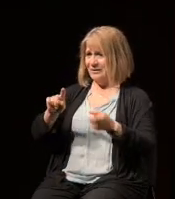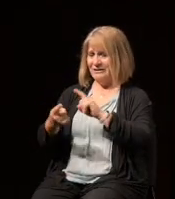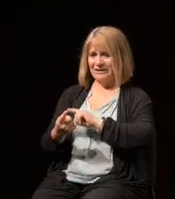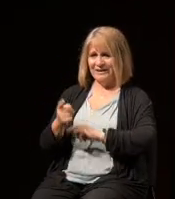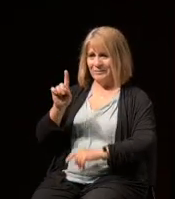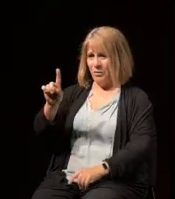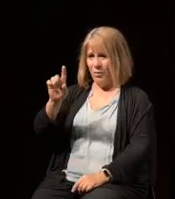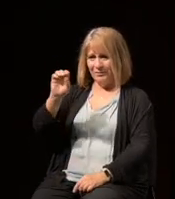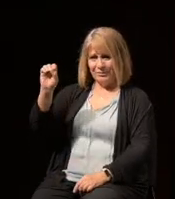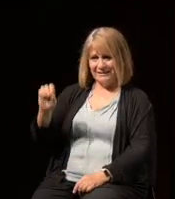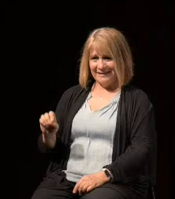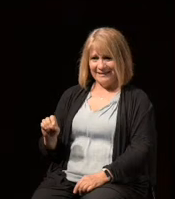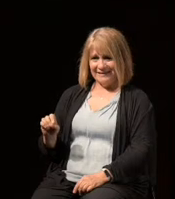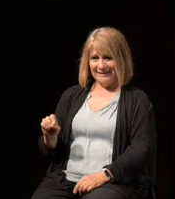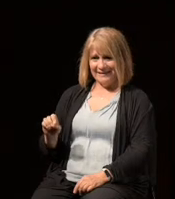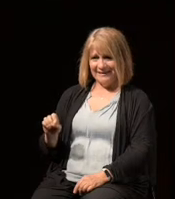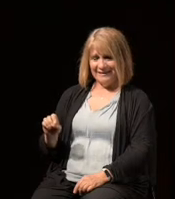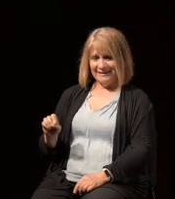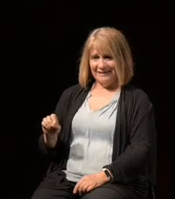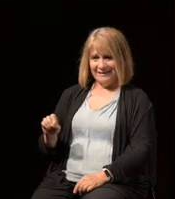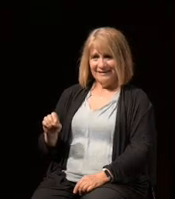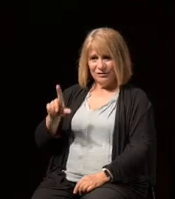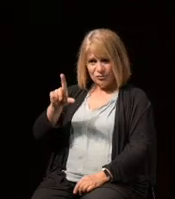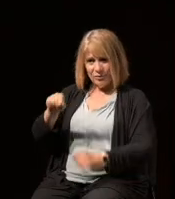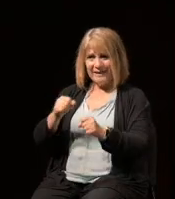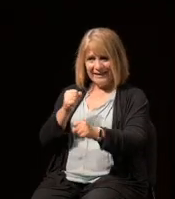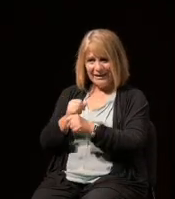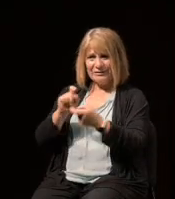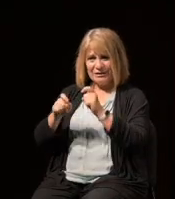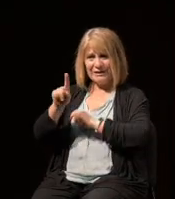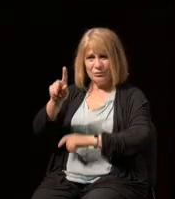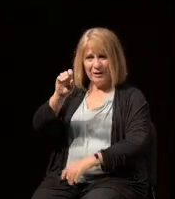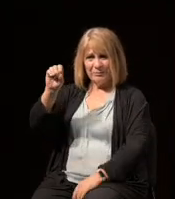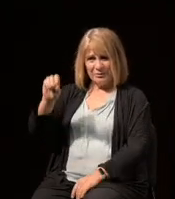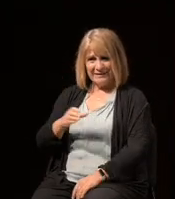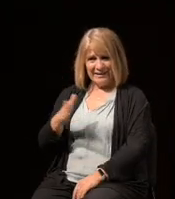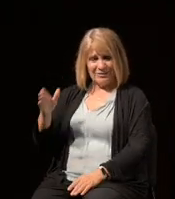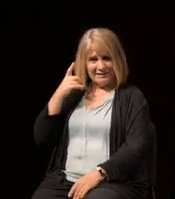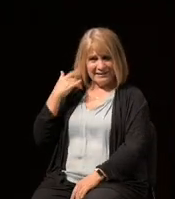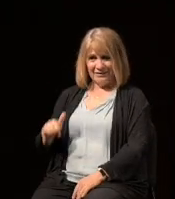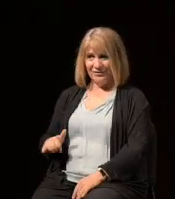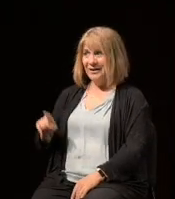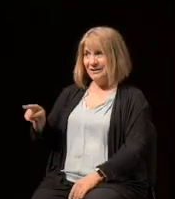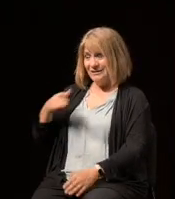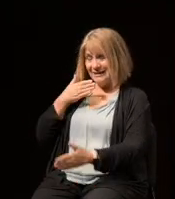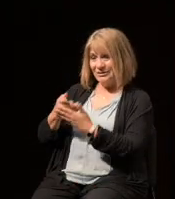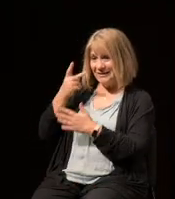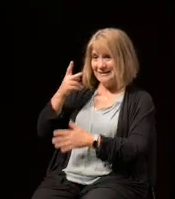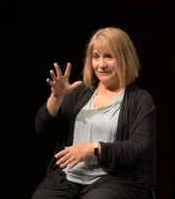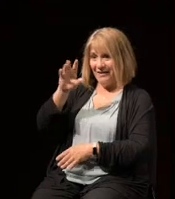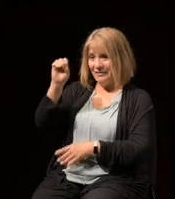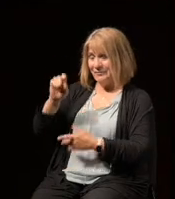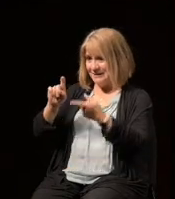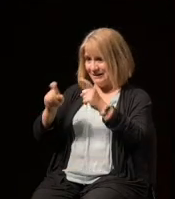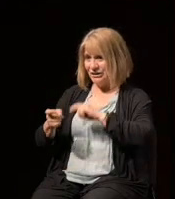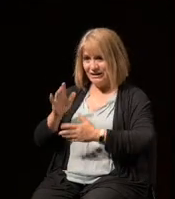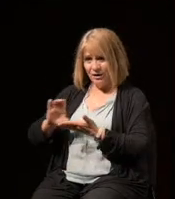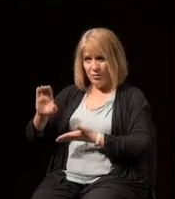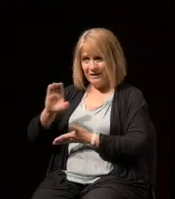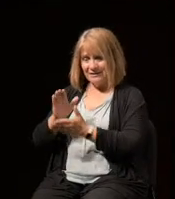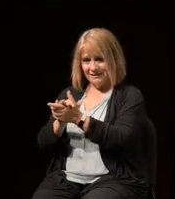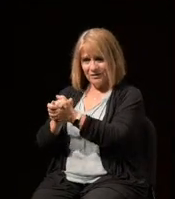1%. It only changed by 1% in 20 years. So actually that's pretty good to see those kinds of changes. But if you look, you